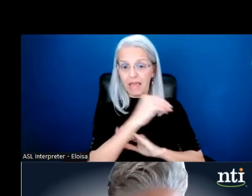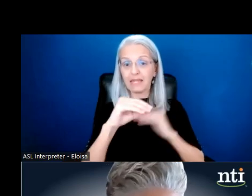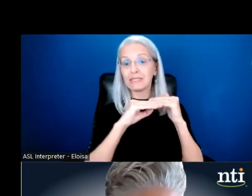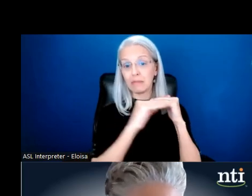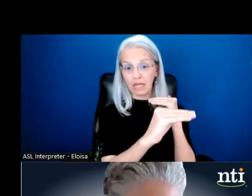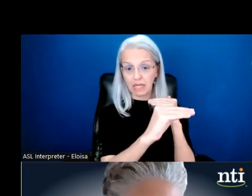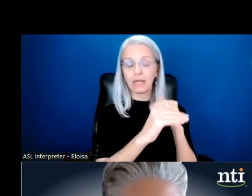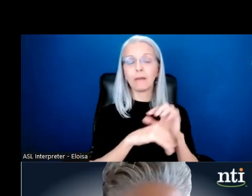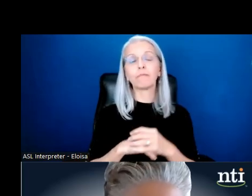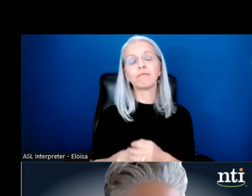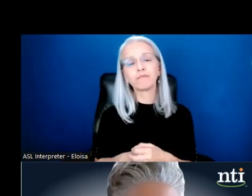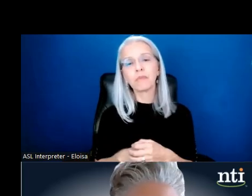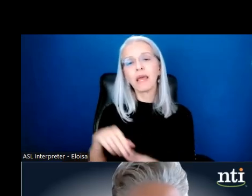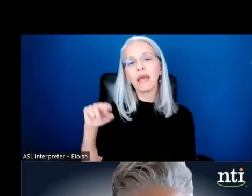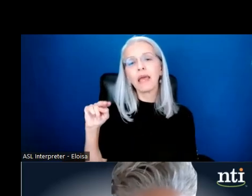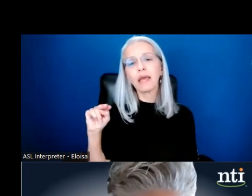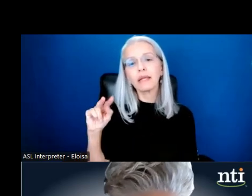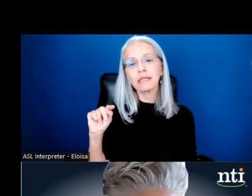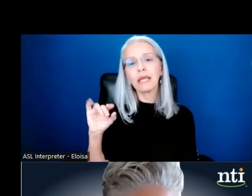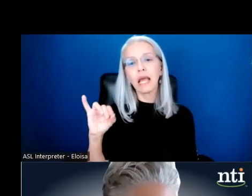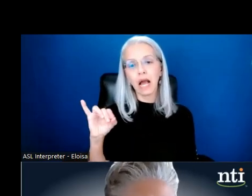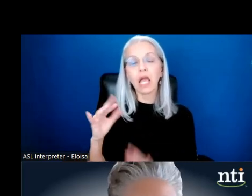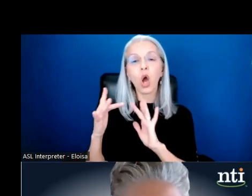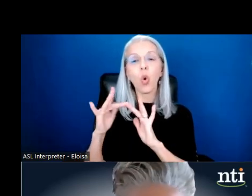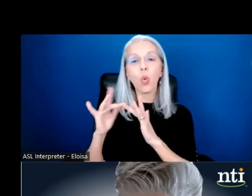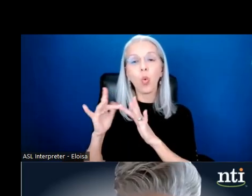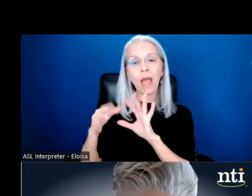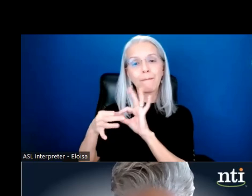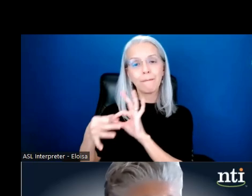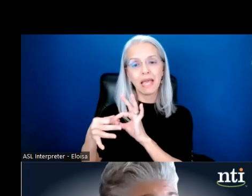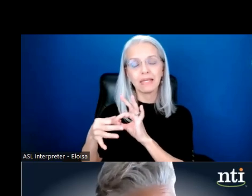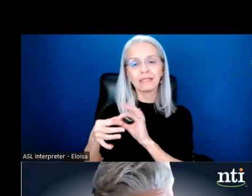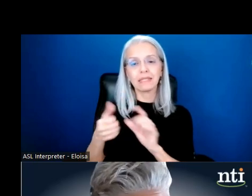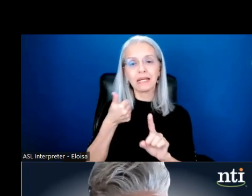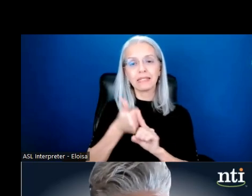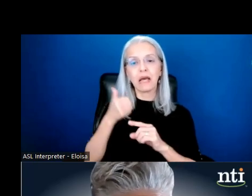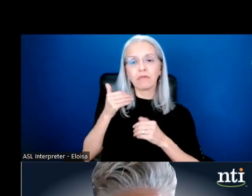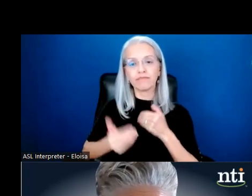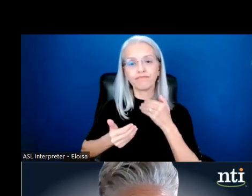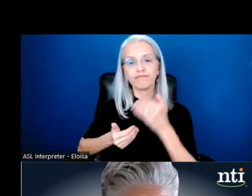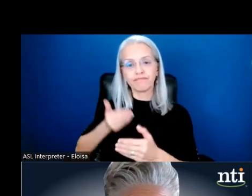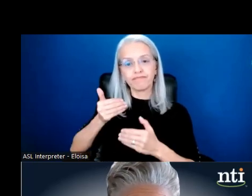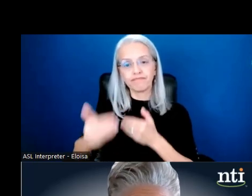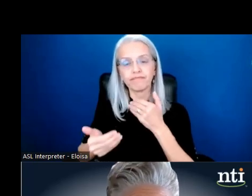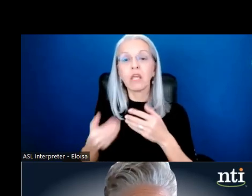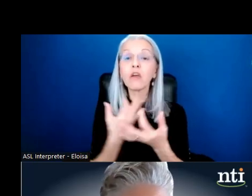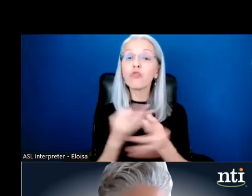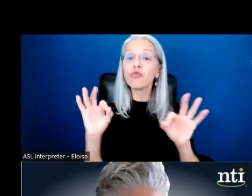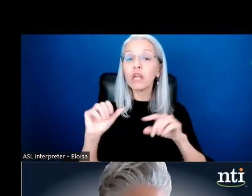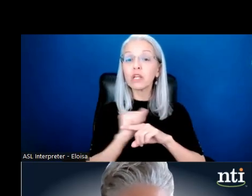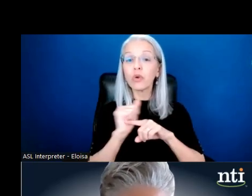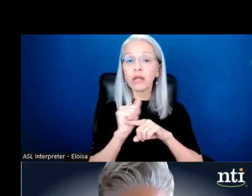stability. NTI is a web-based, self-paced, free training designed to